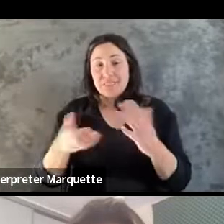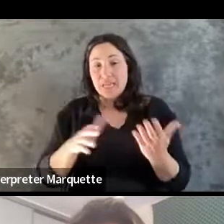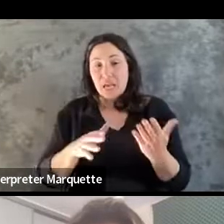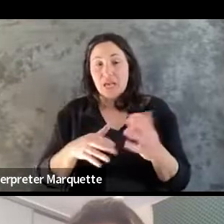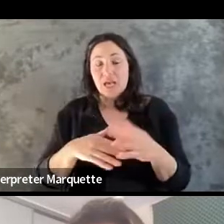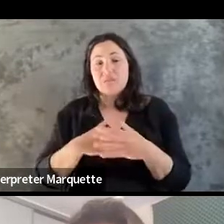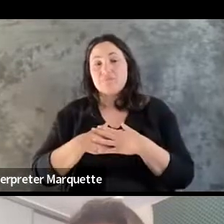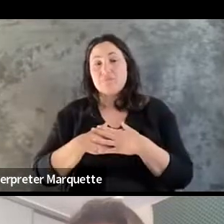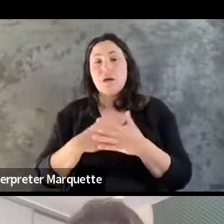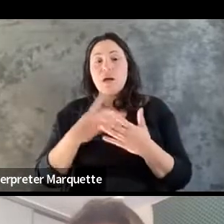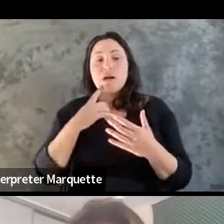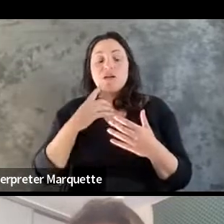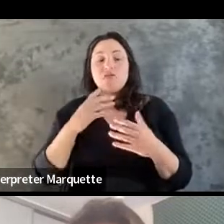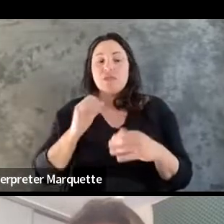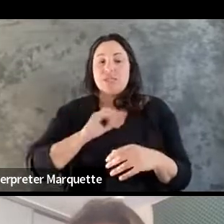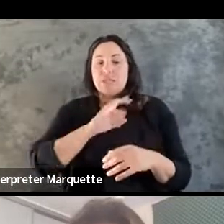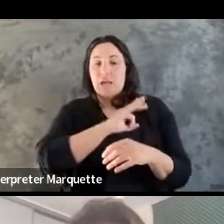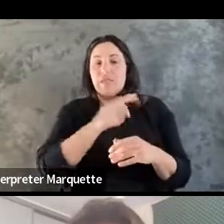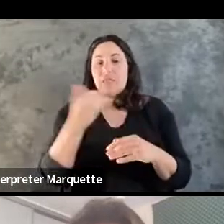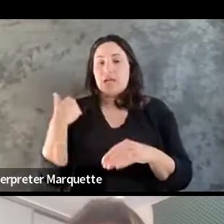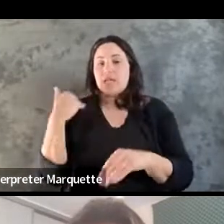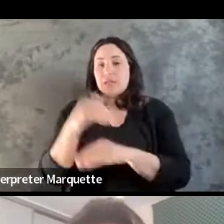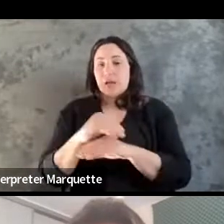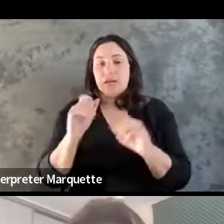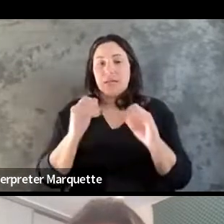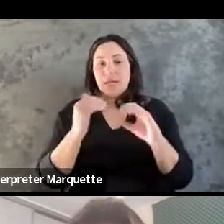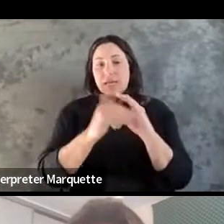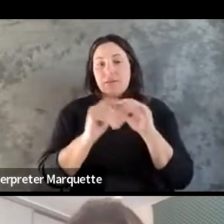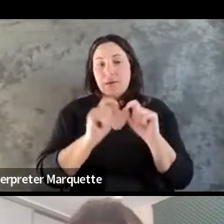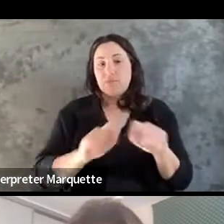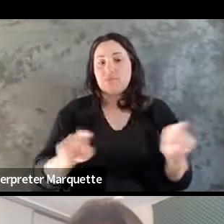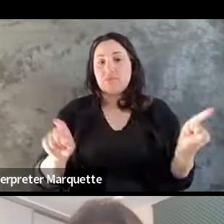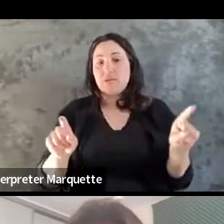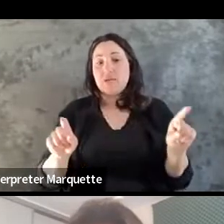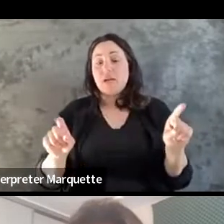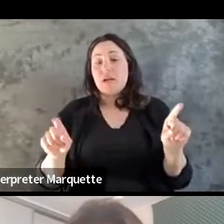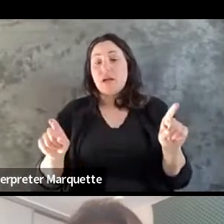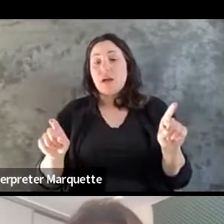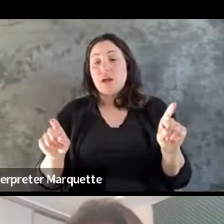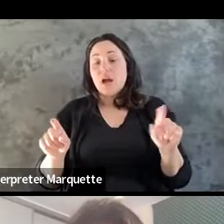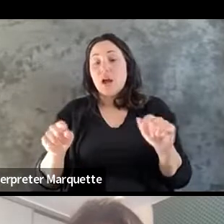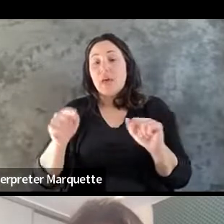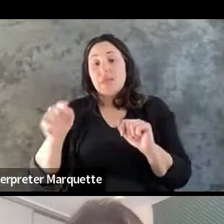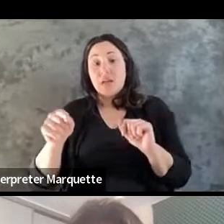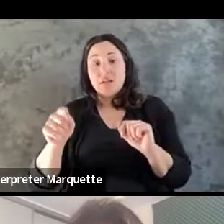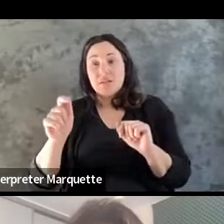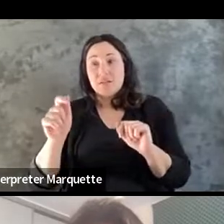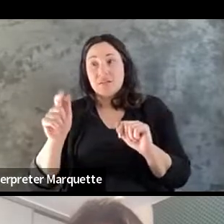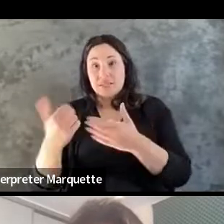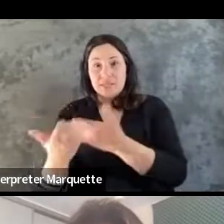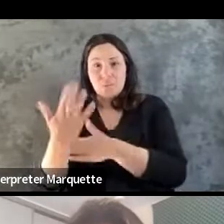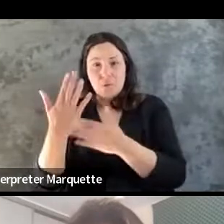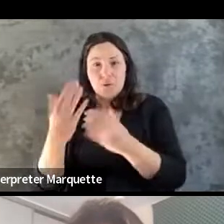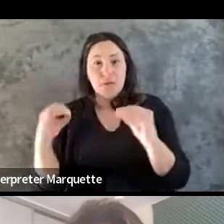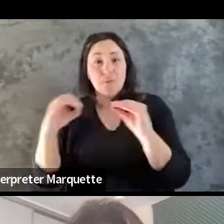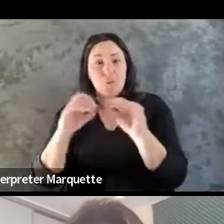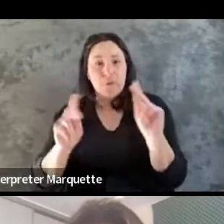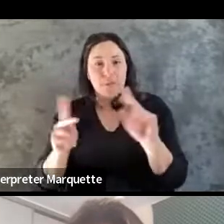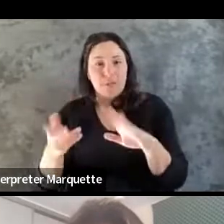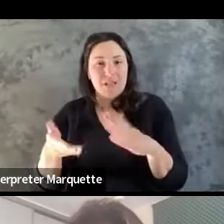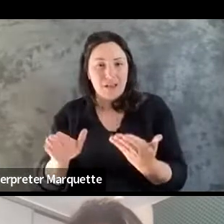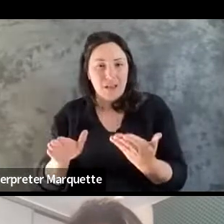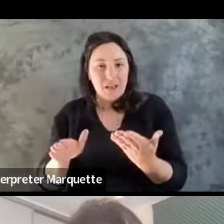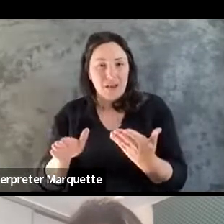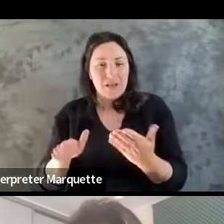out an internal email to the staff last night, and by the time I woke up in the morning, the casualty numbers had gone up. So